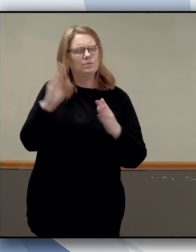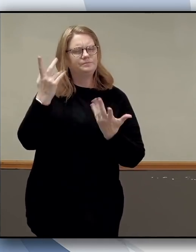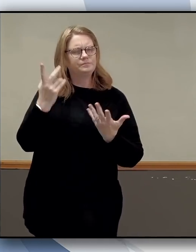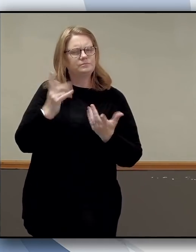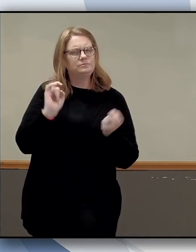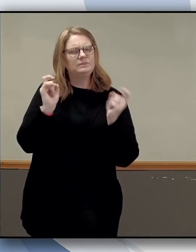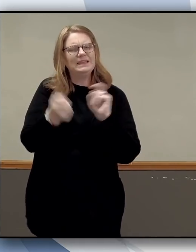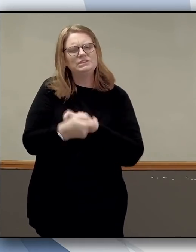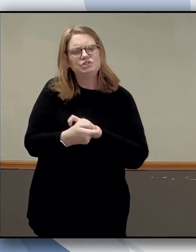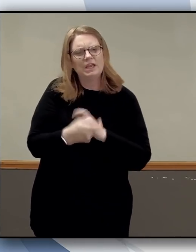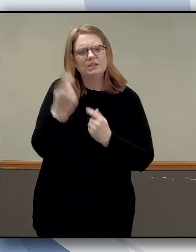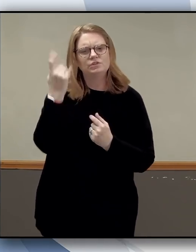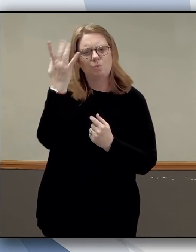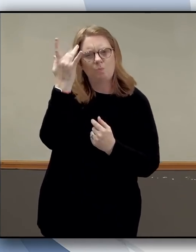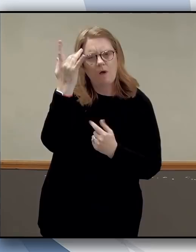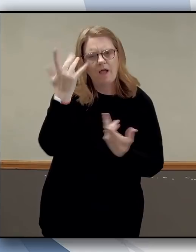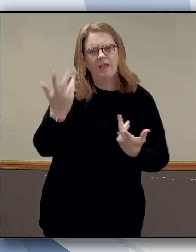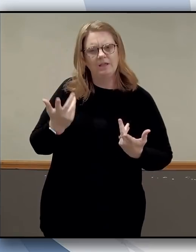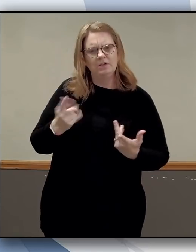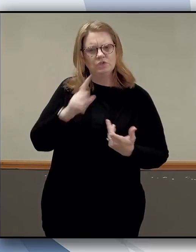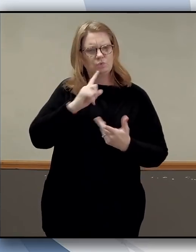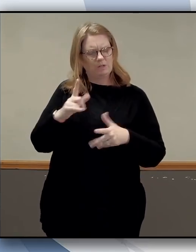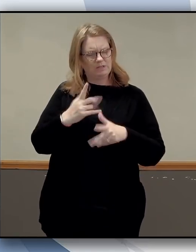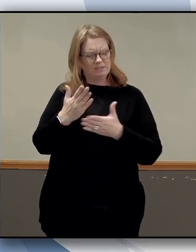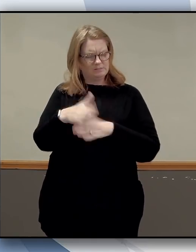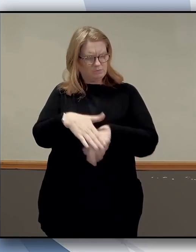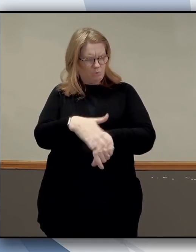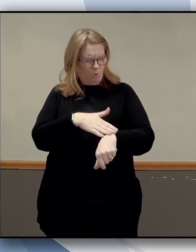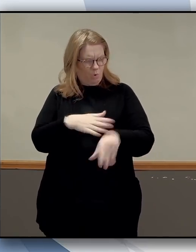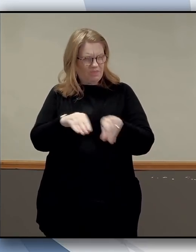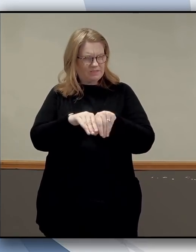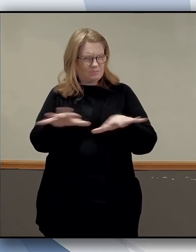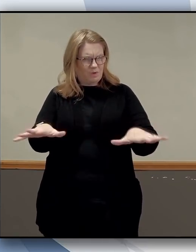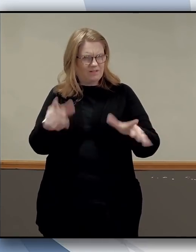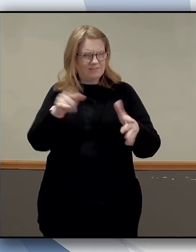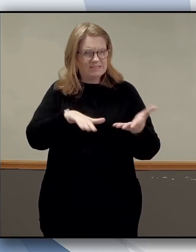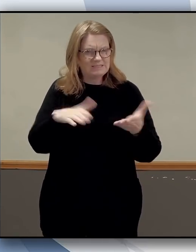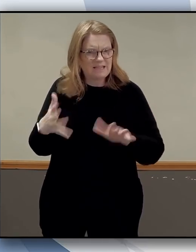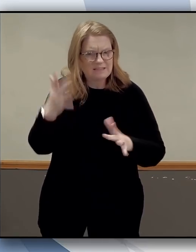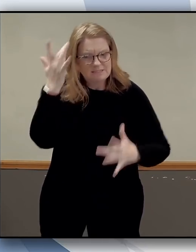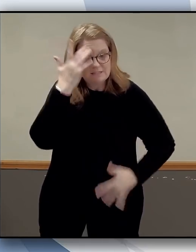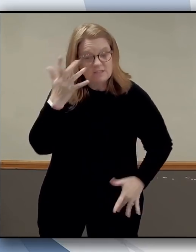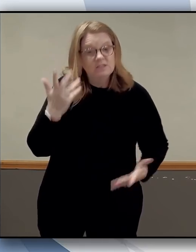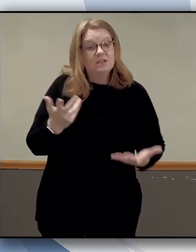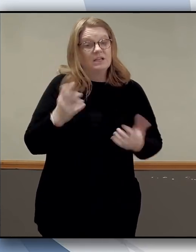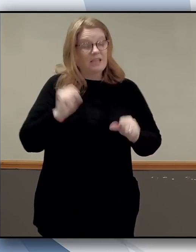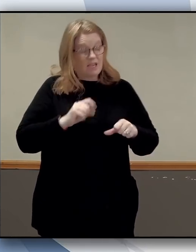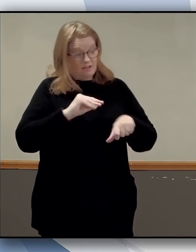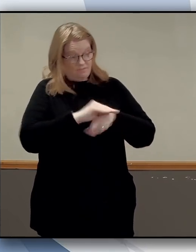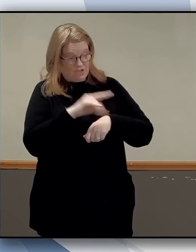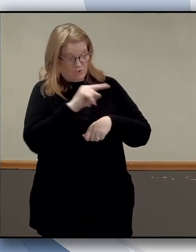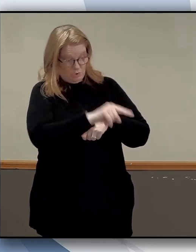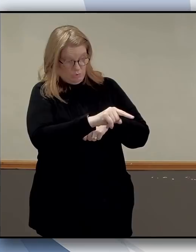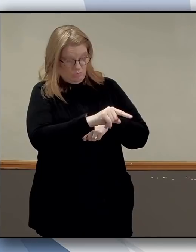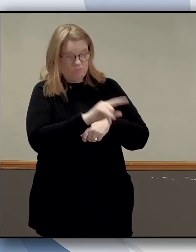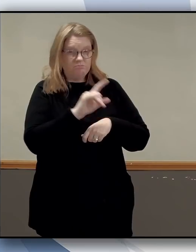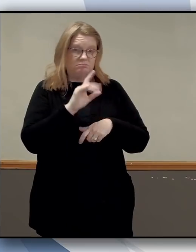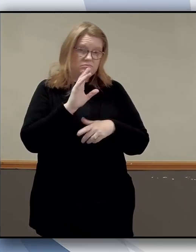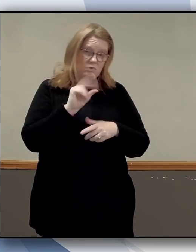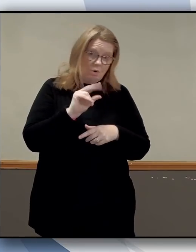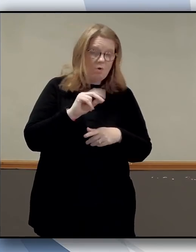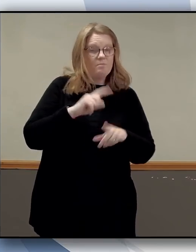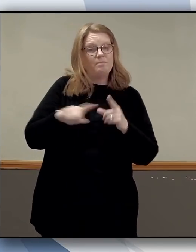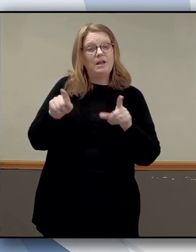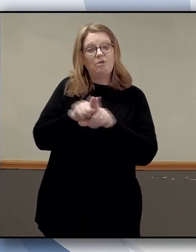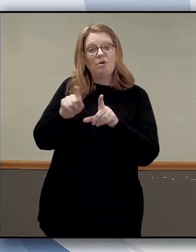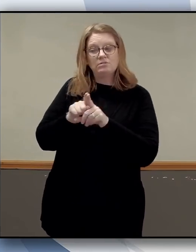help slow the spread of a potentially deadly disease that might not affect you, but could kill somebody else? Why